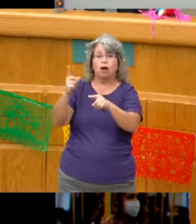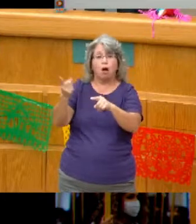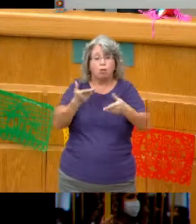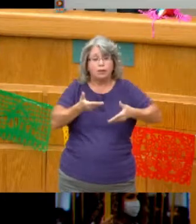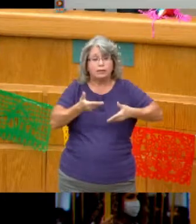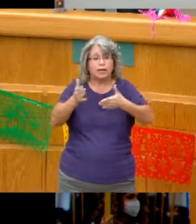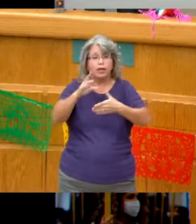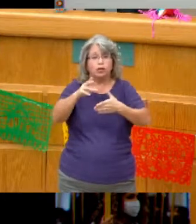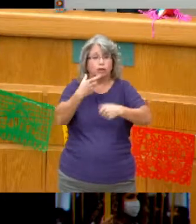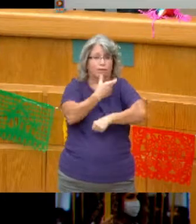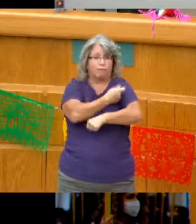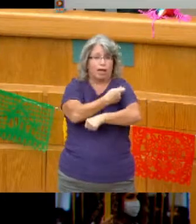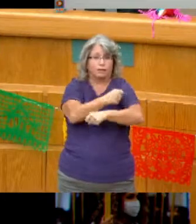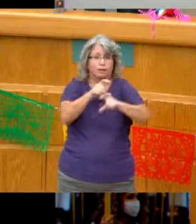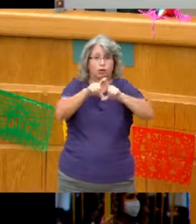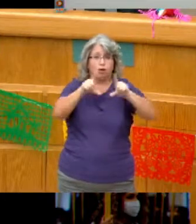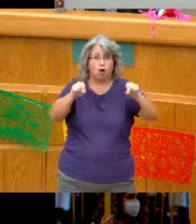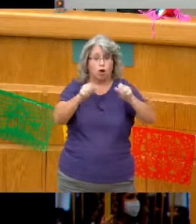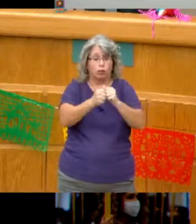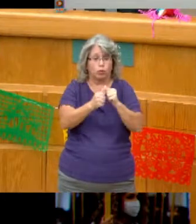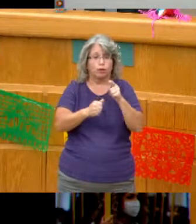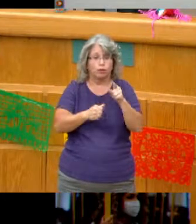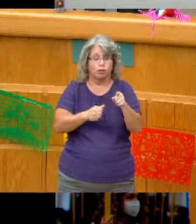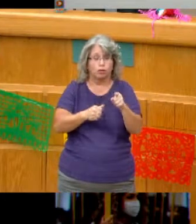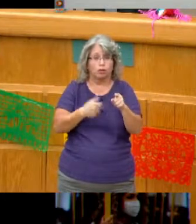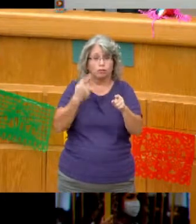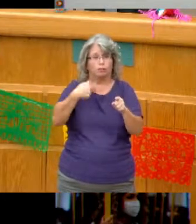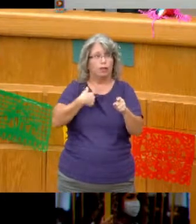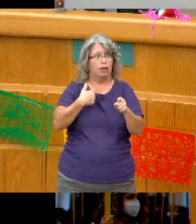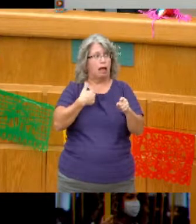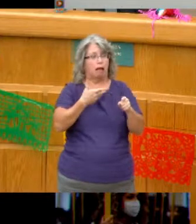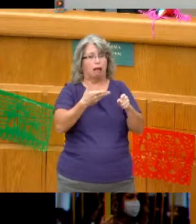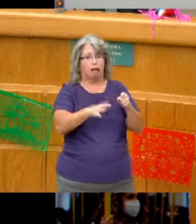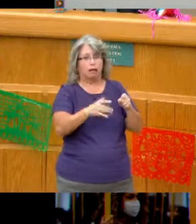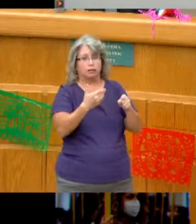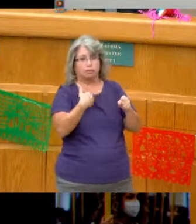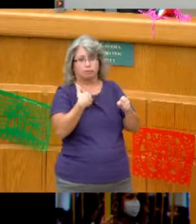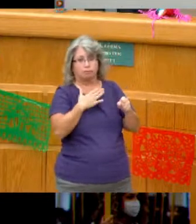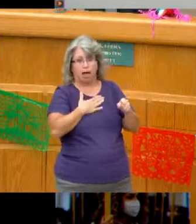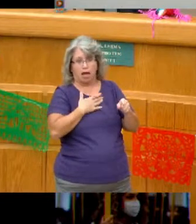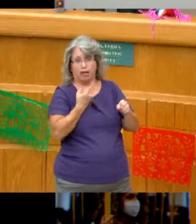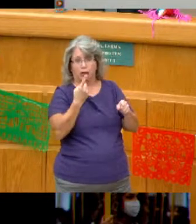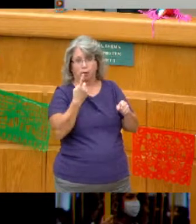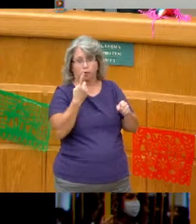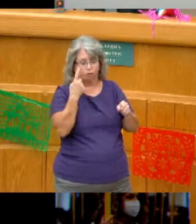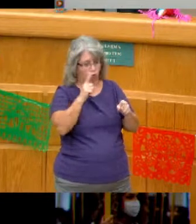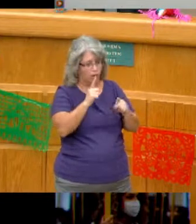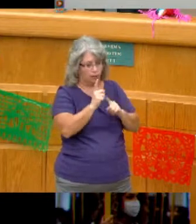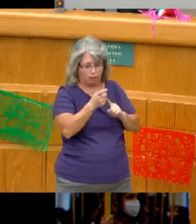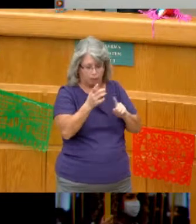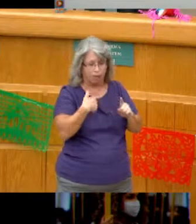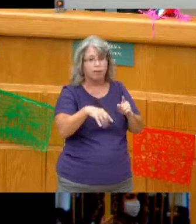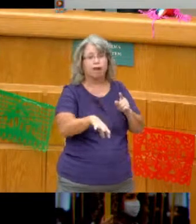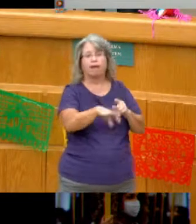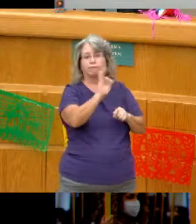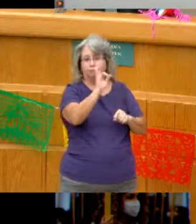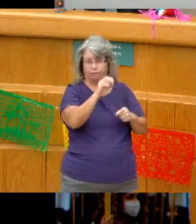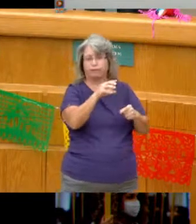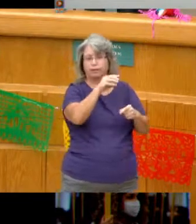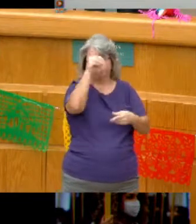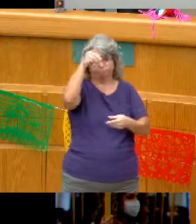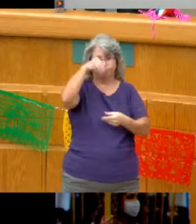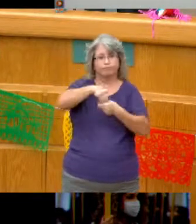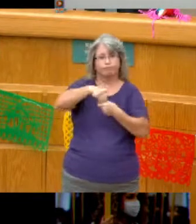them. I know me, I kind of lost them for a little bit, but I had to dig them up, and mainly because I saw a story where